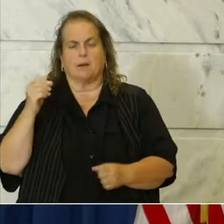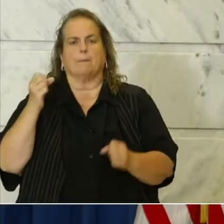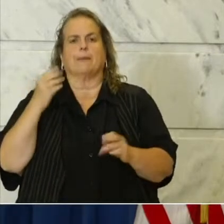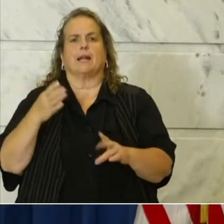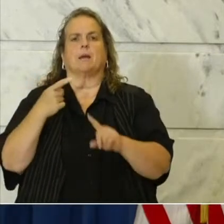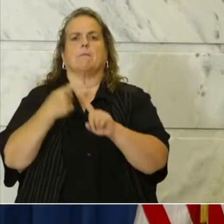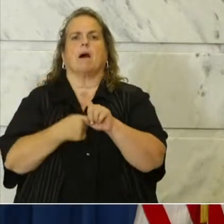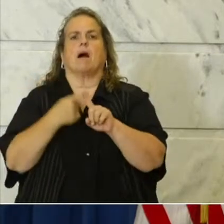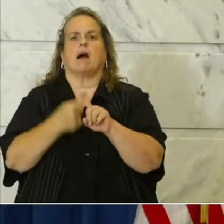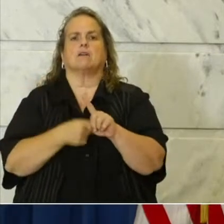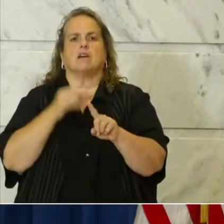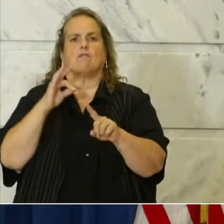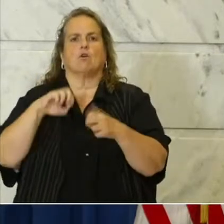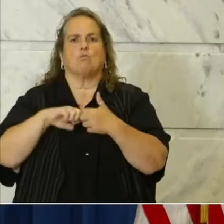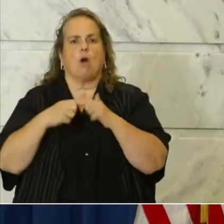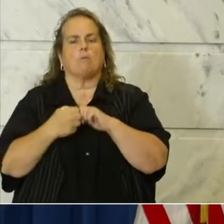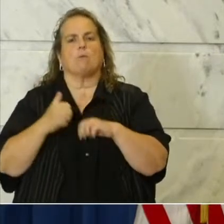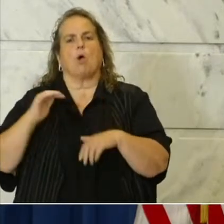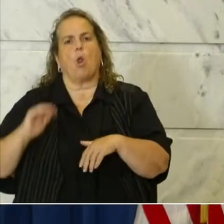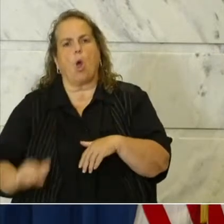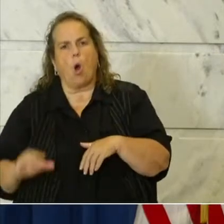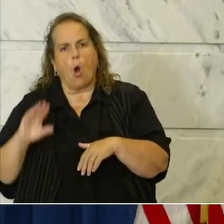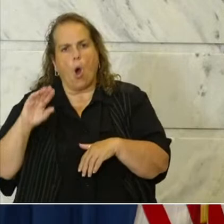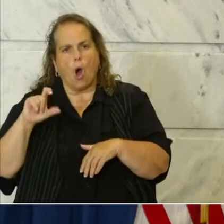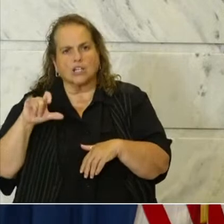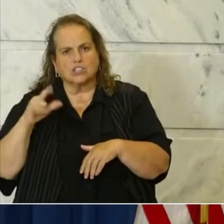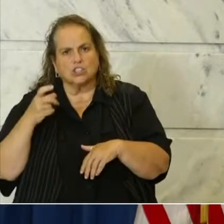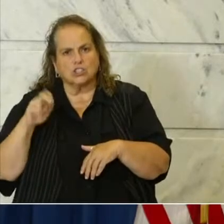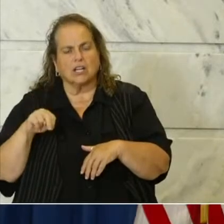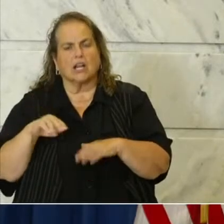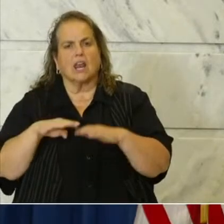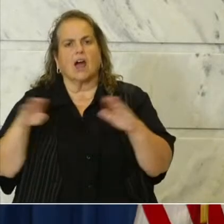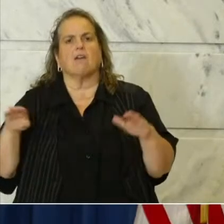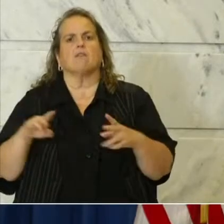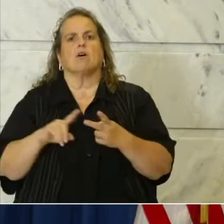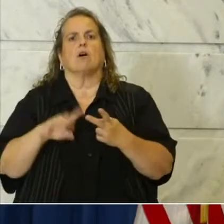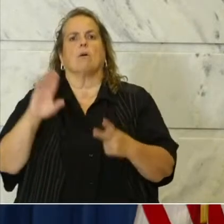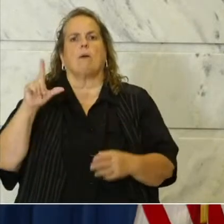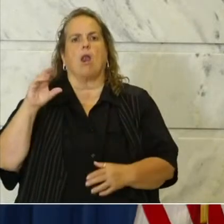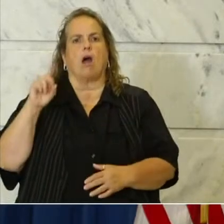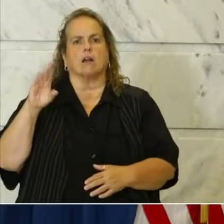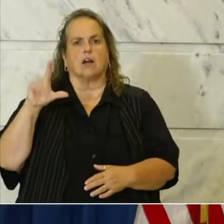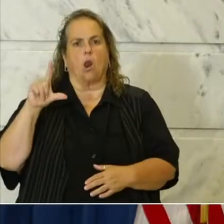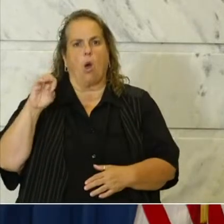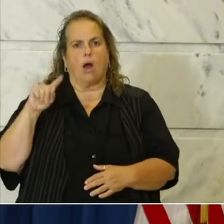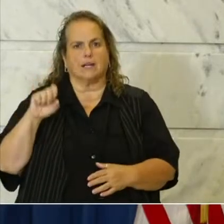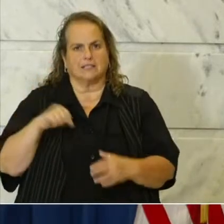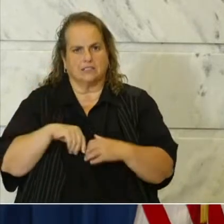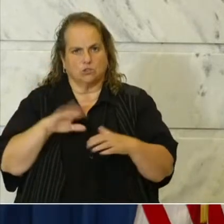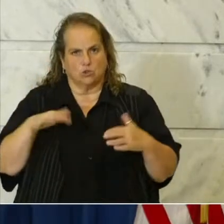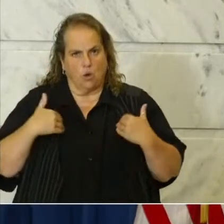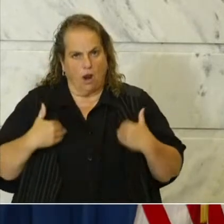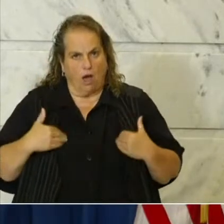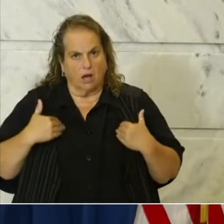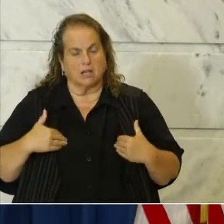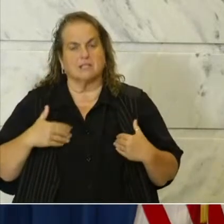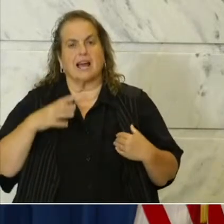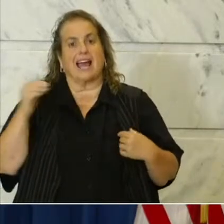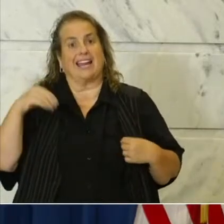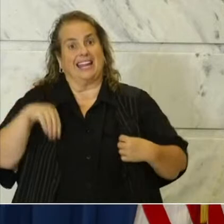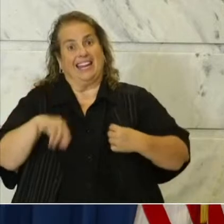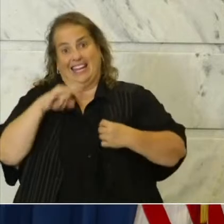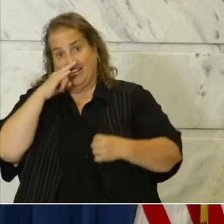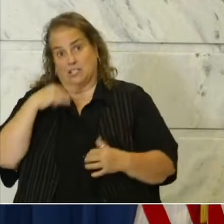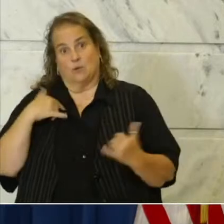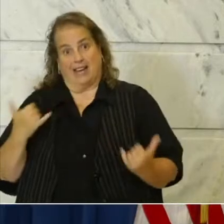prolonged problems with low oxygen levels and difficulty recovering. It causes blood clots in your lungs called pulmonary embolism. In kids, we